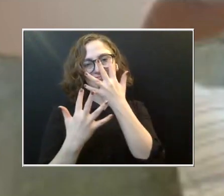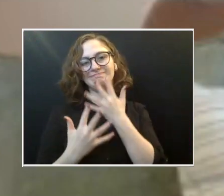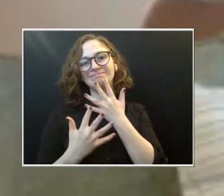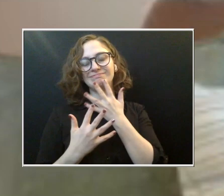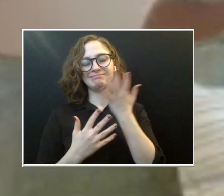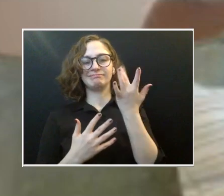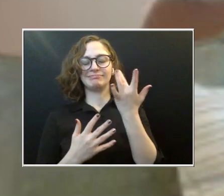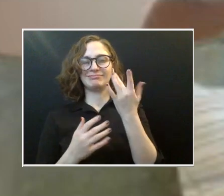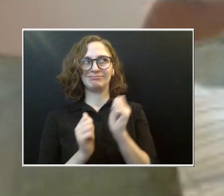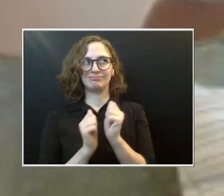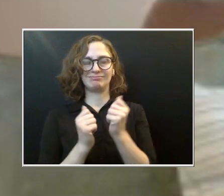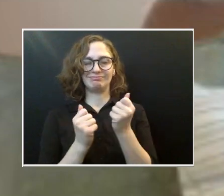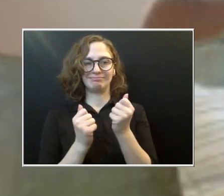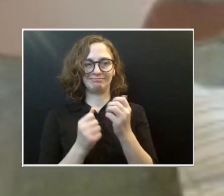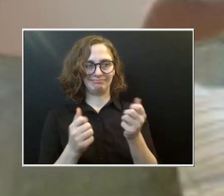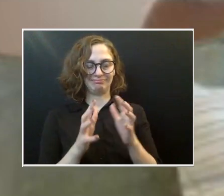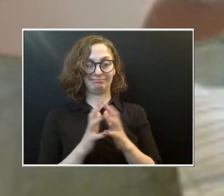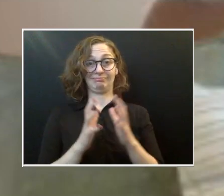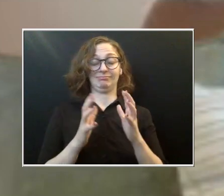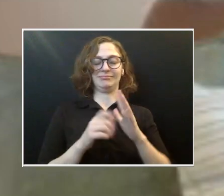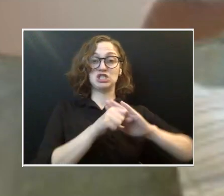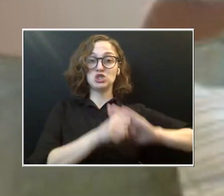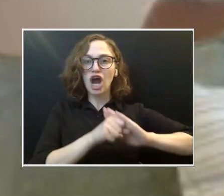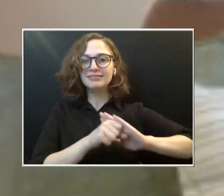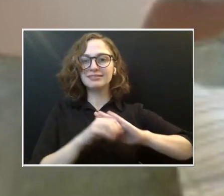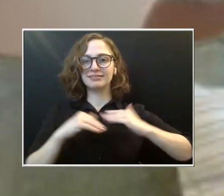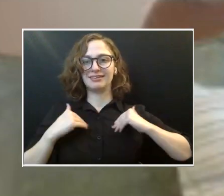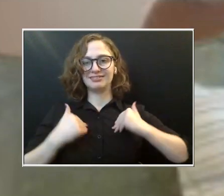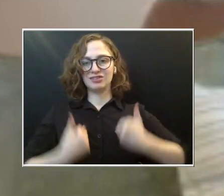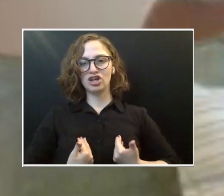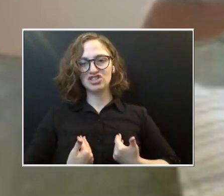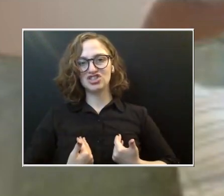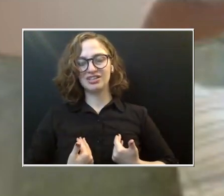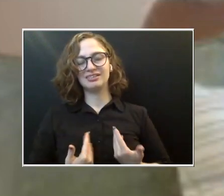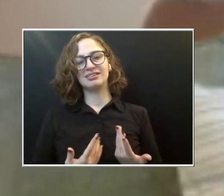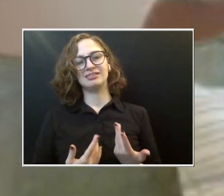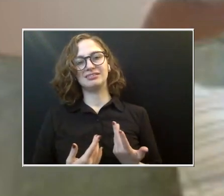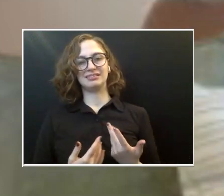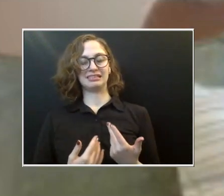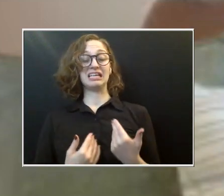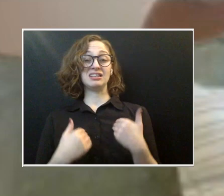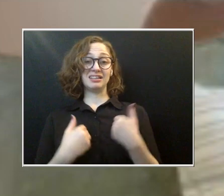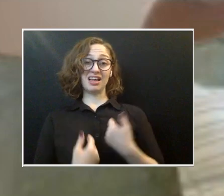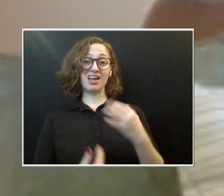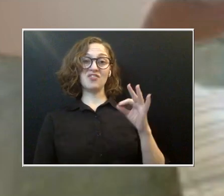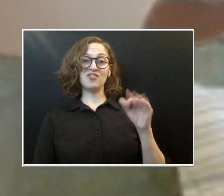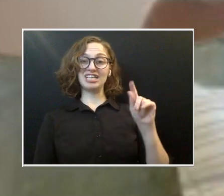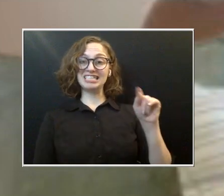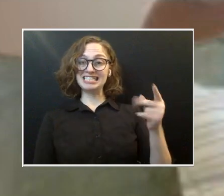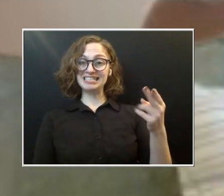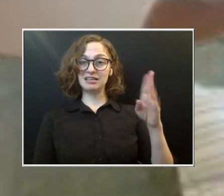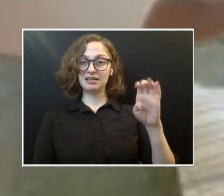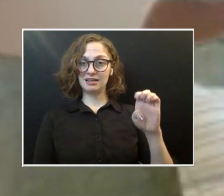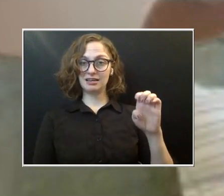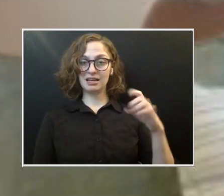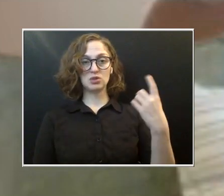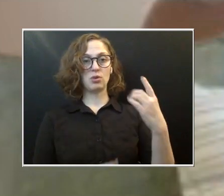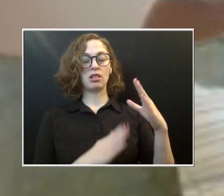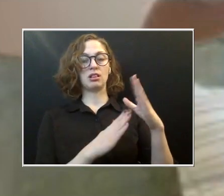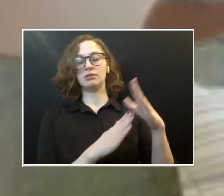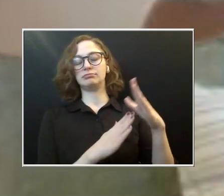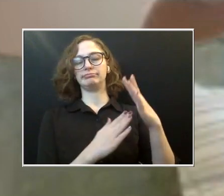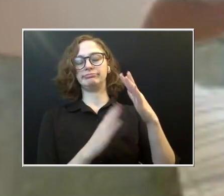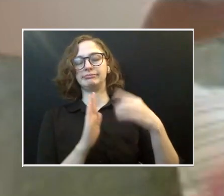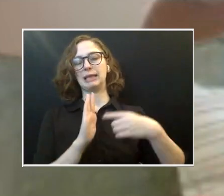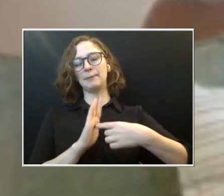stress and just the exhaustion that comes with it. Fatigue is one of the biggest symptoms of PAH. So you